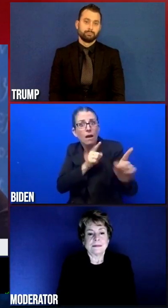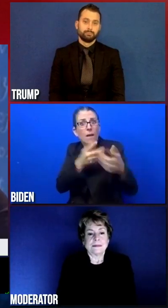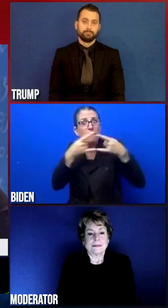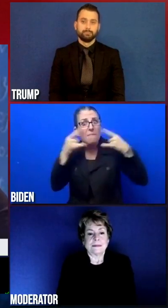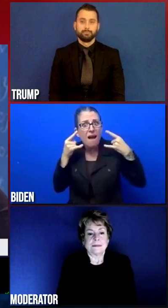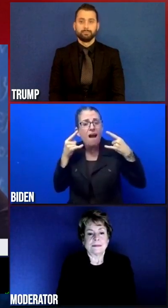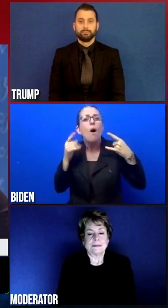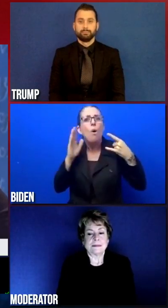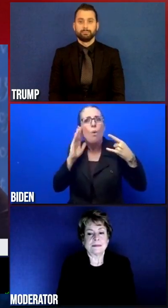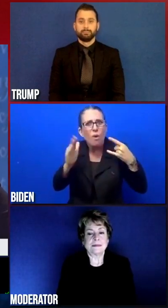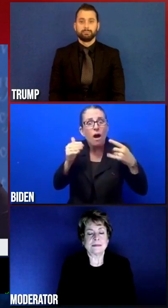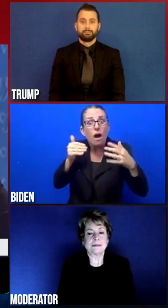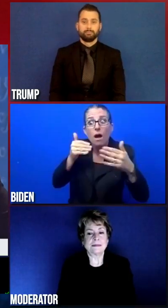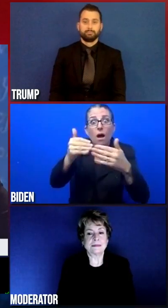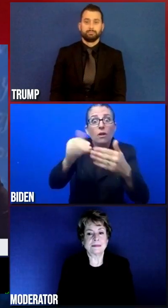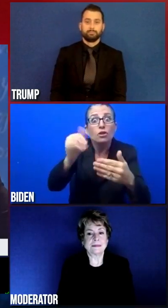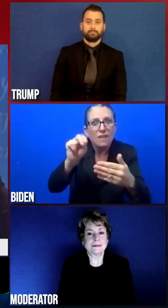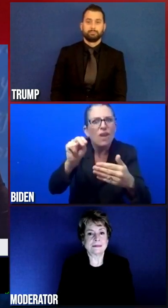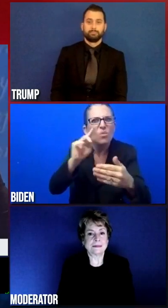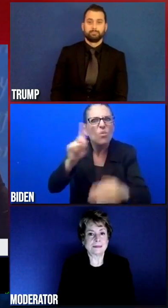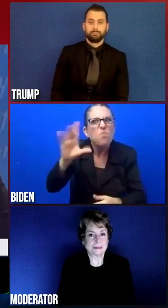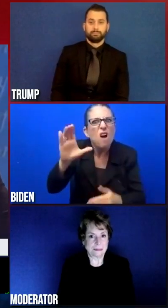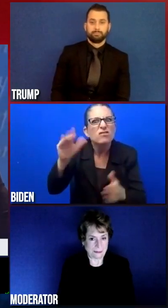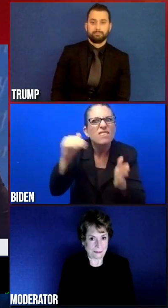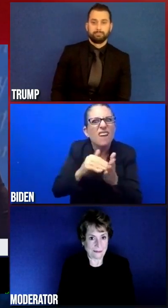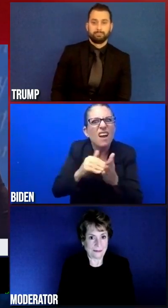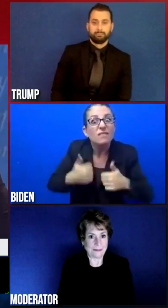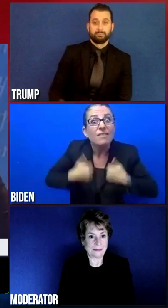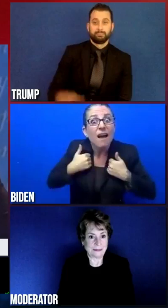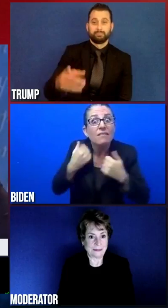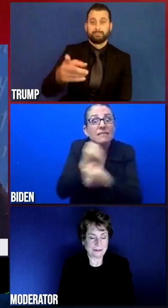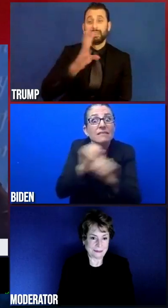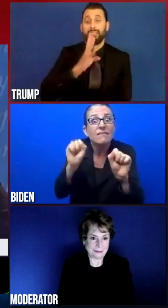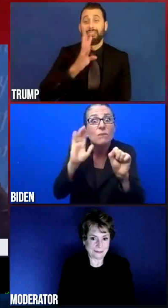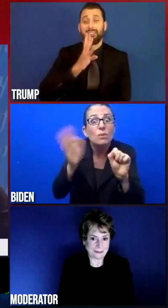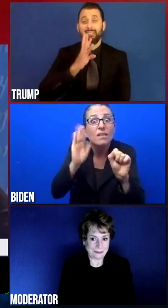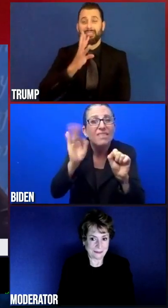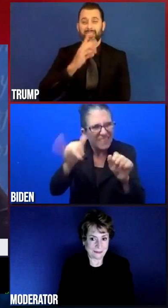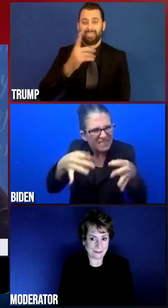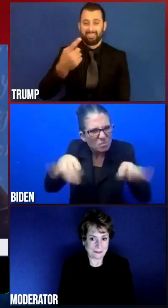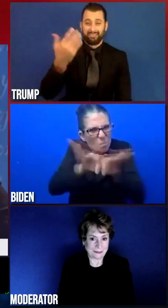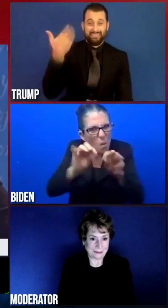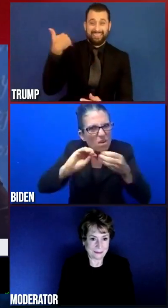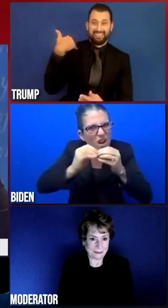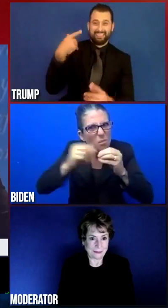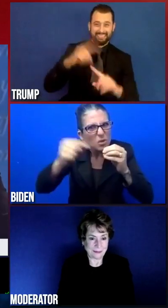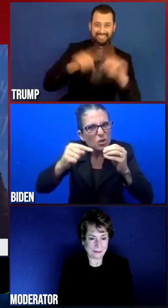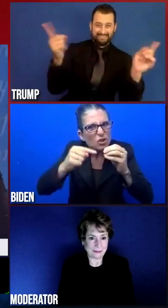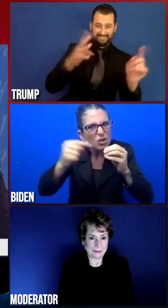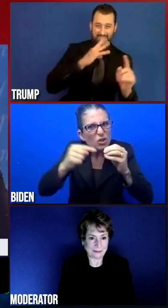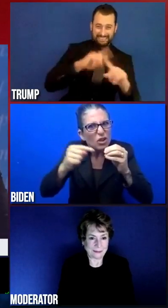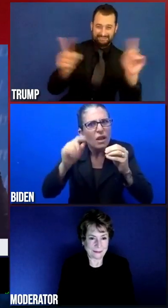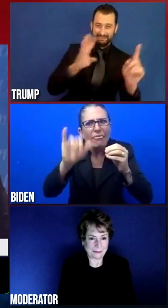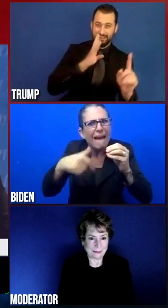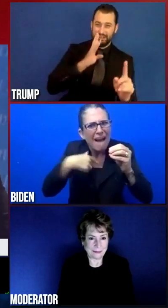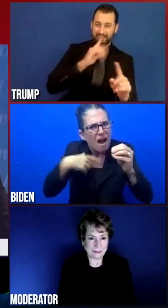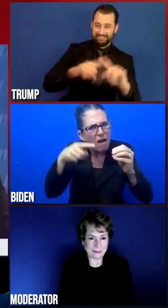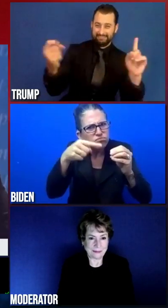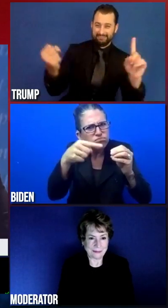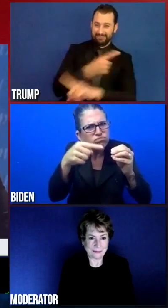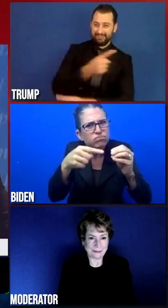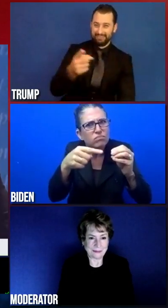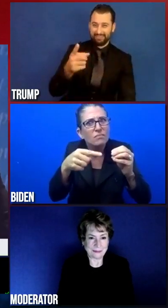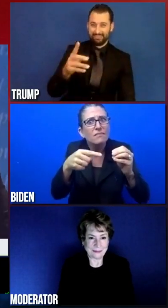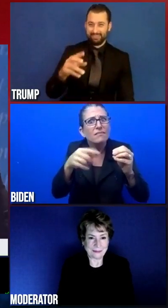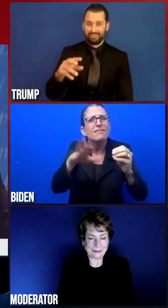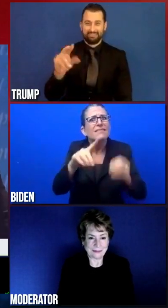the opposite. They've also said no serious person said the opposite. They've also said, well, look serious at Dr. Fauci. Dr. Fauci said the opposite. He did